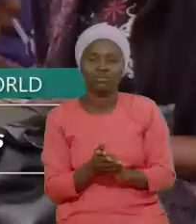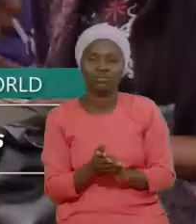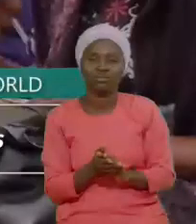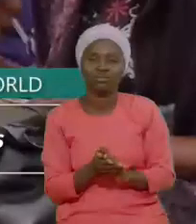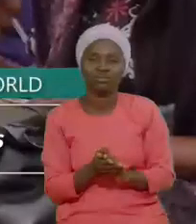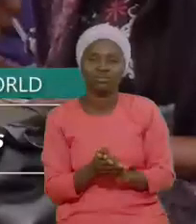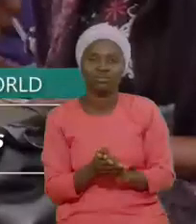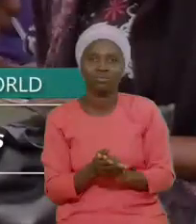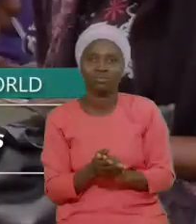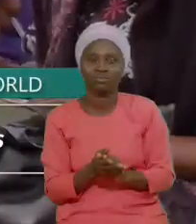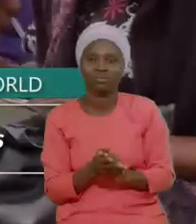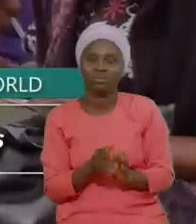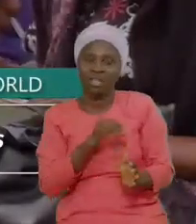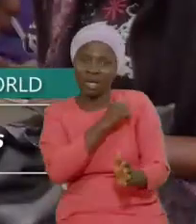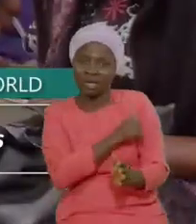Attitude to